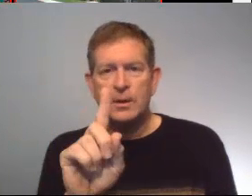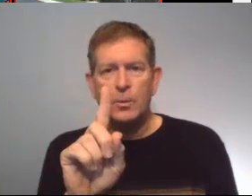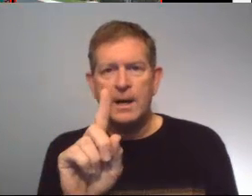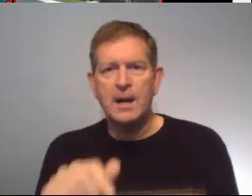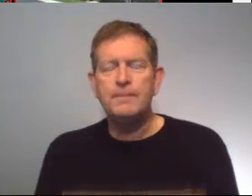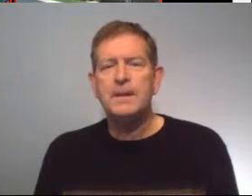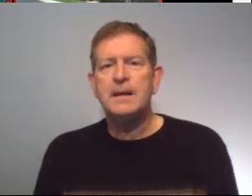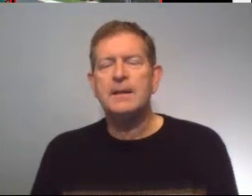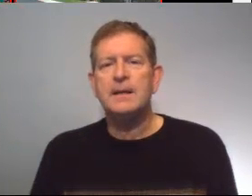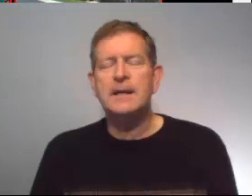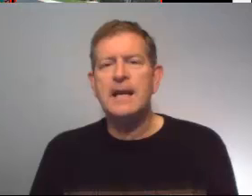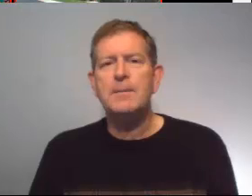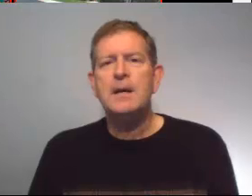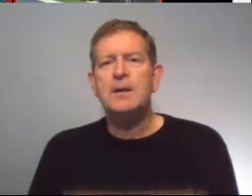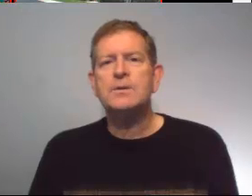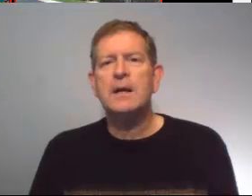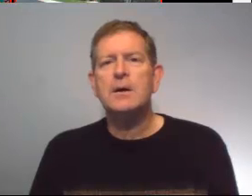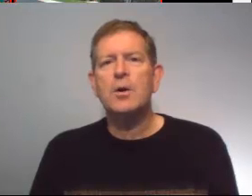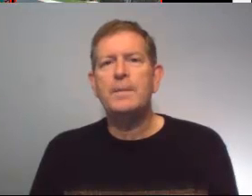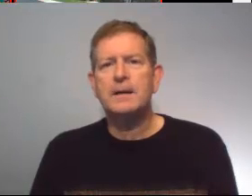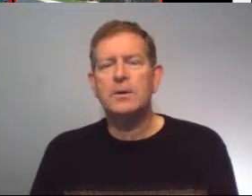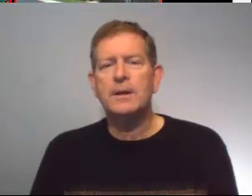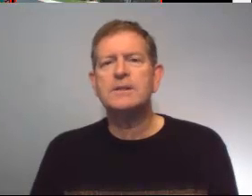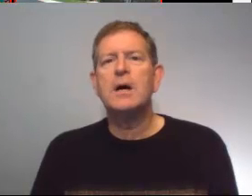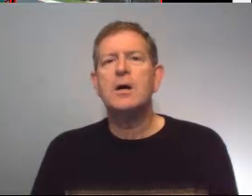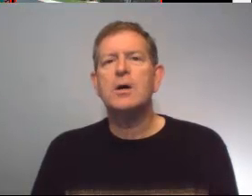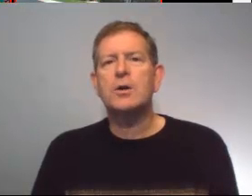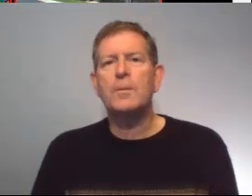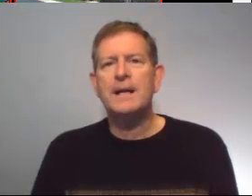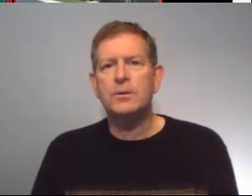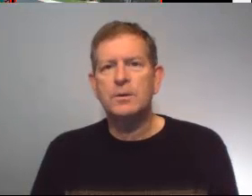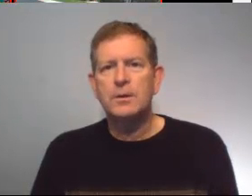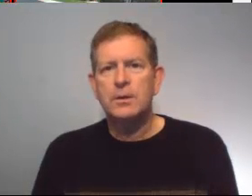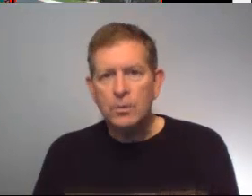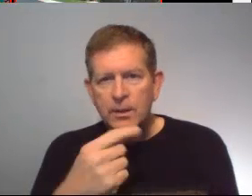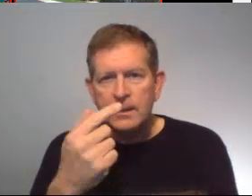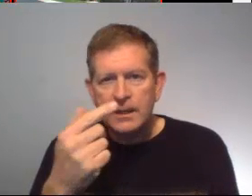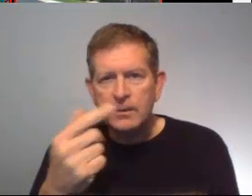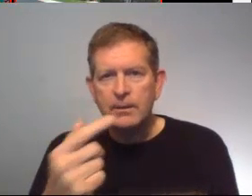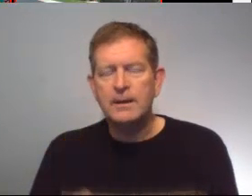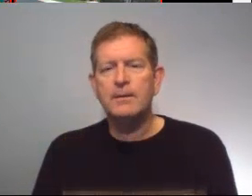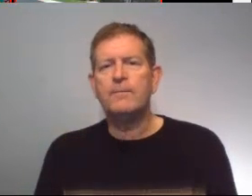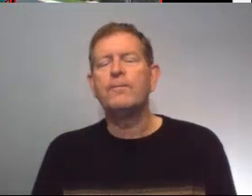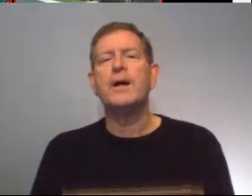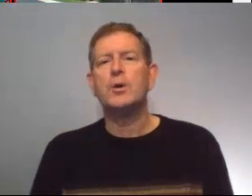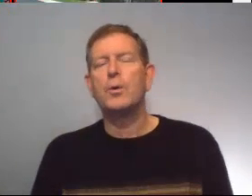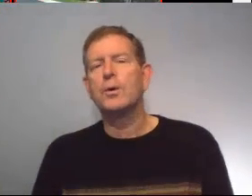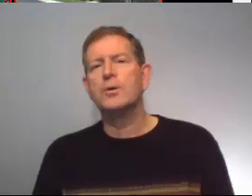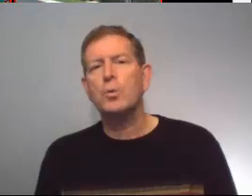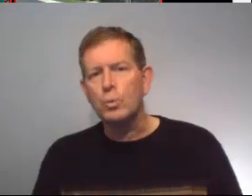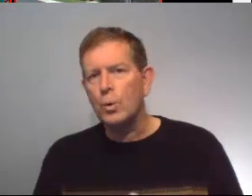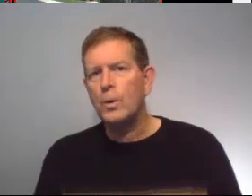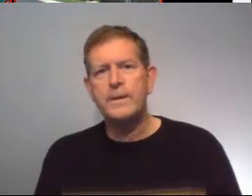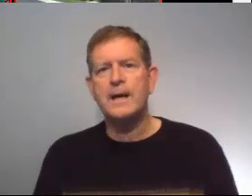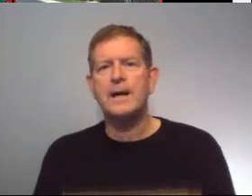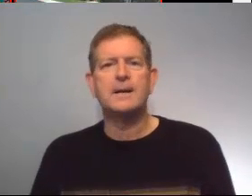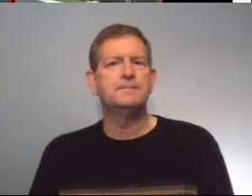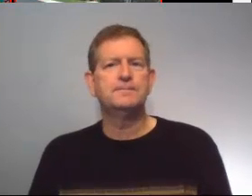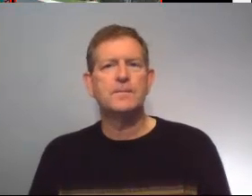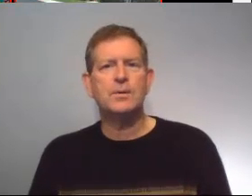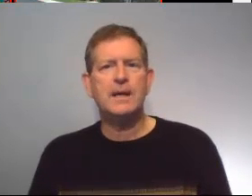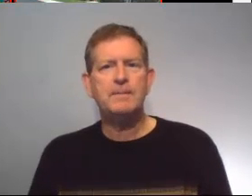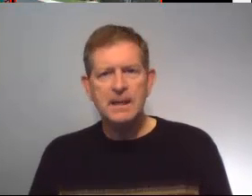there's only one R in the name. You don't say Roberto. It's Roberto. You let it flutter, or you roll the